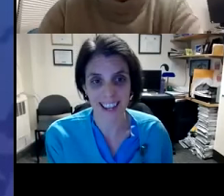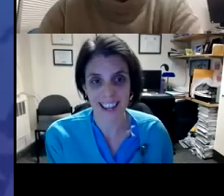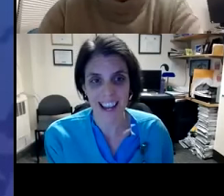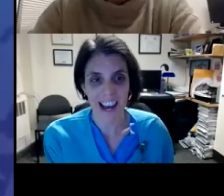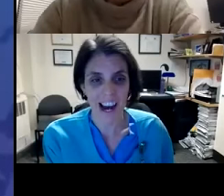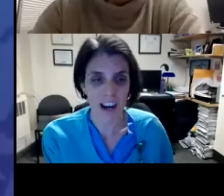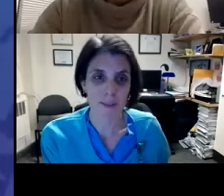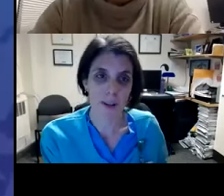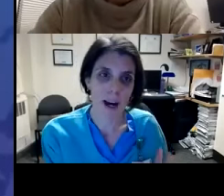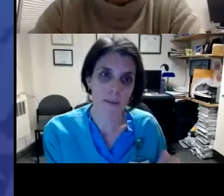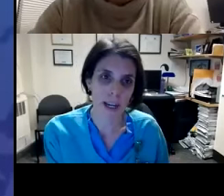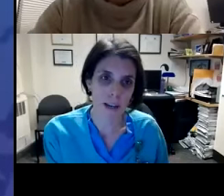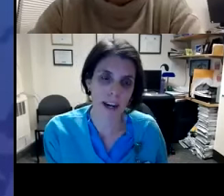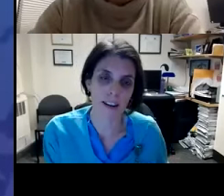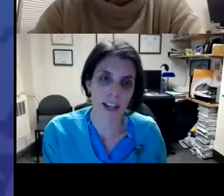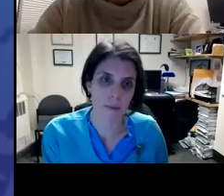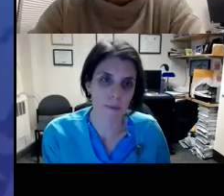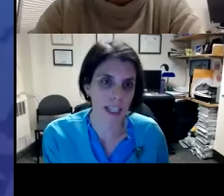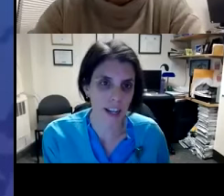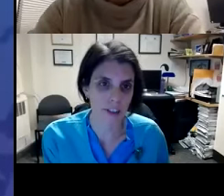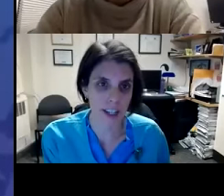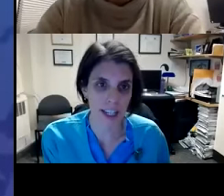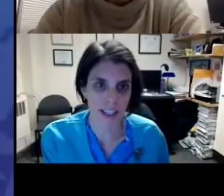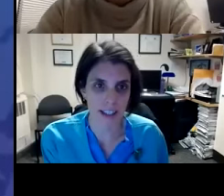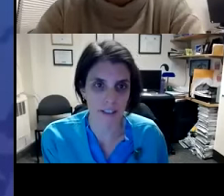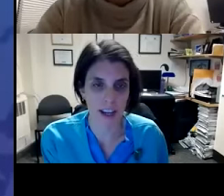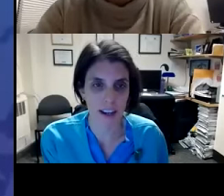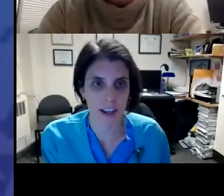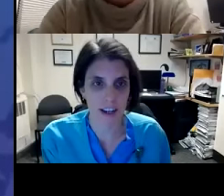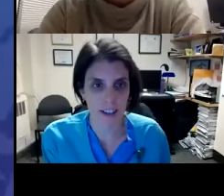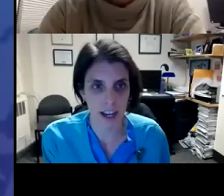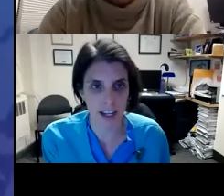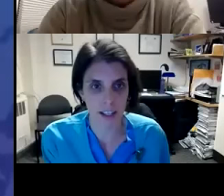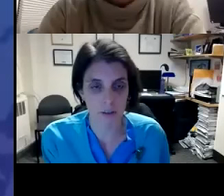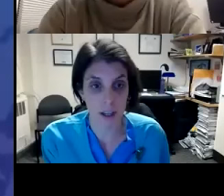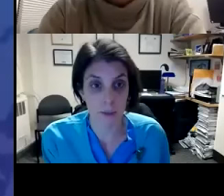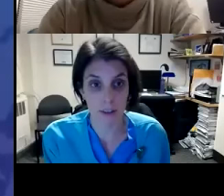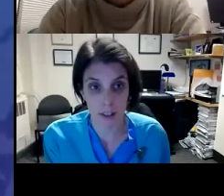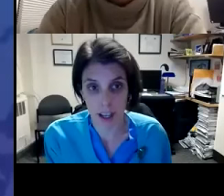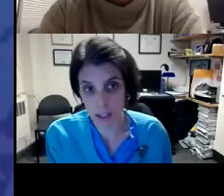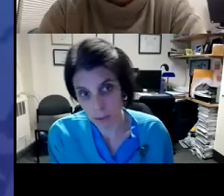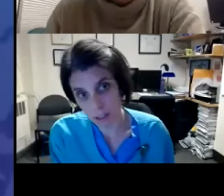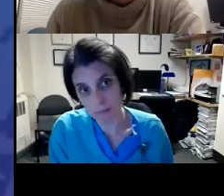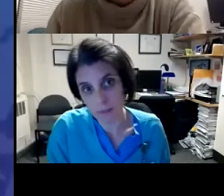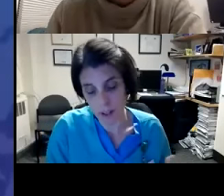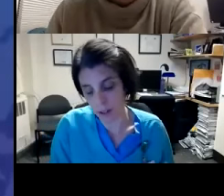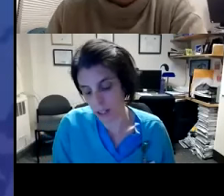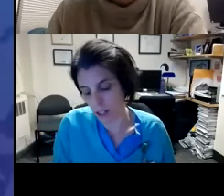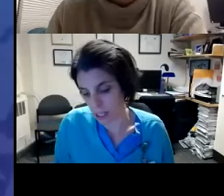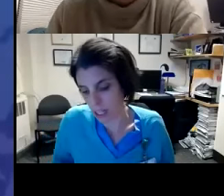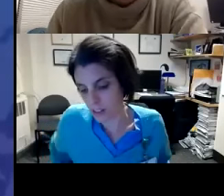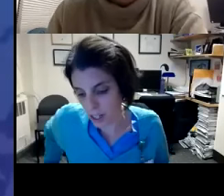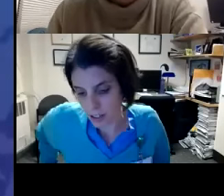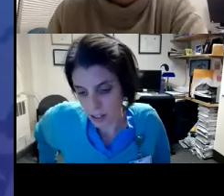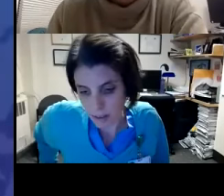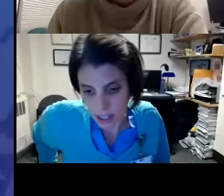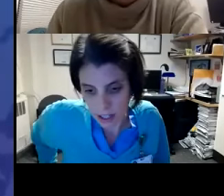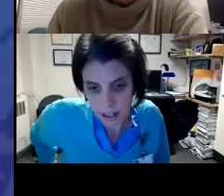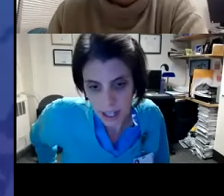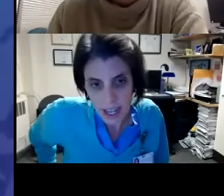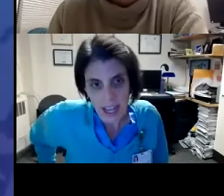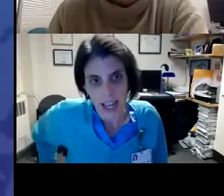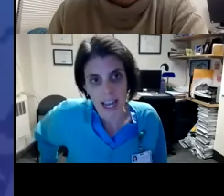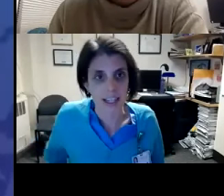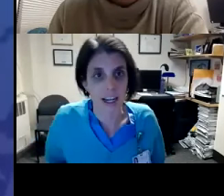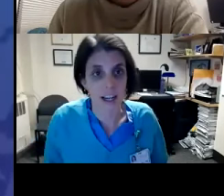families. So I'm Becca Bell. I'm a pediatric intensive care doctor at UVM Children's Hospital. So I work in the pediatric ICU